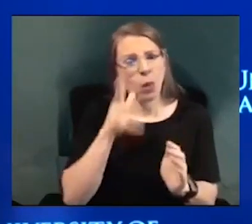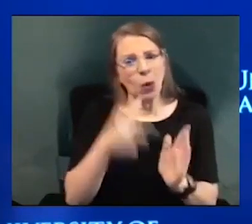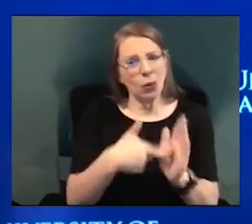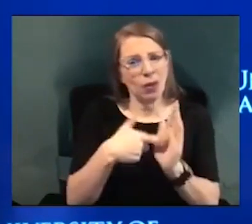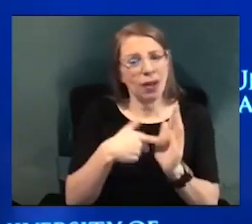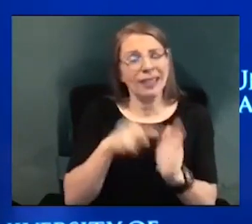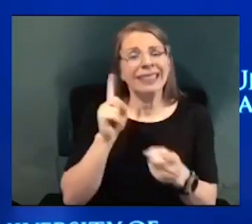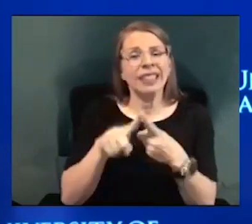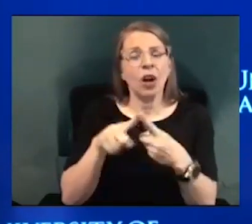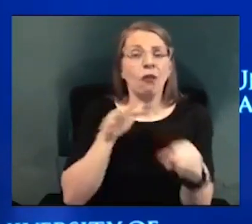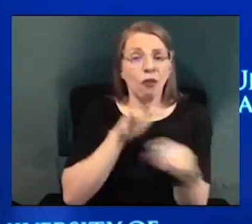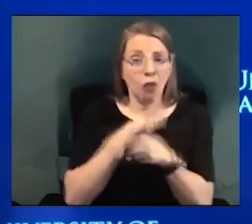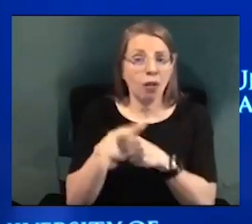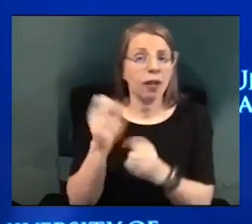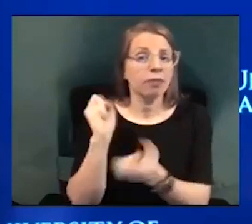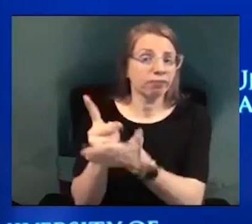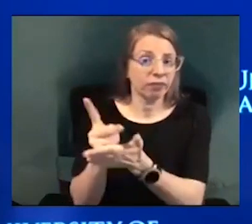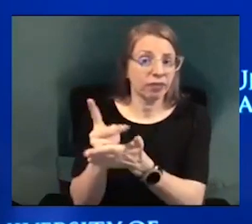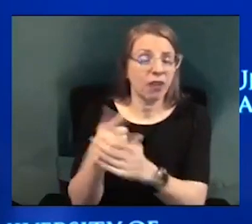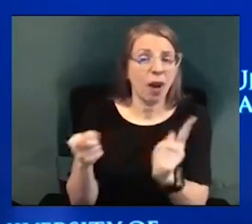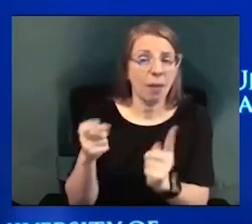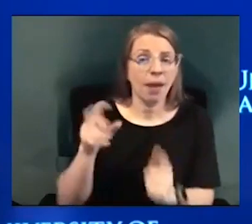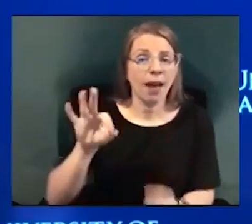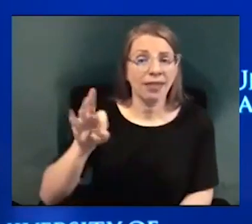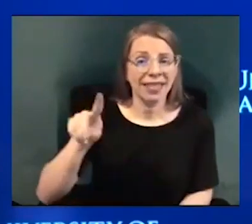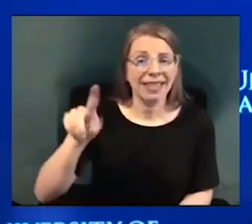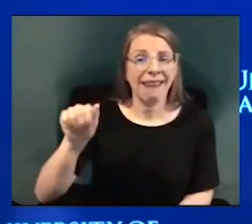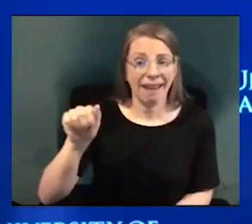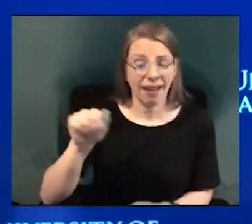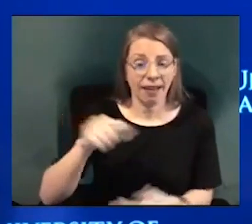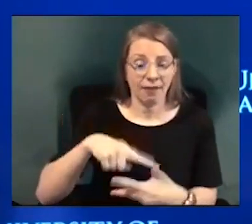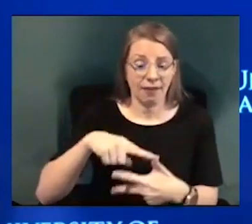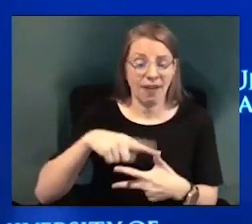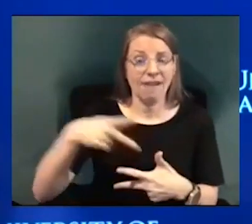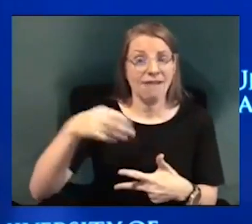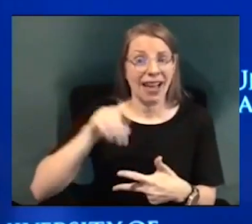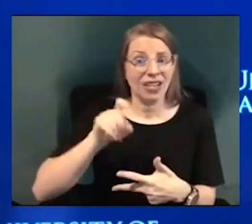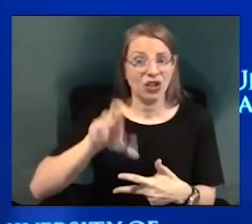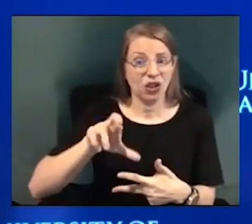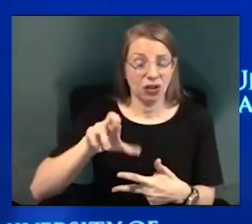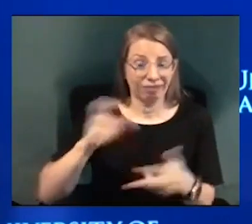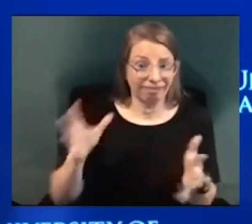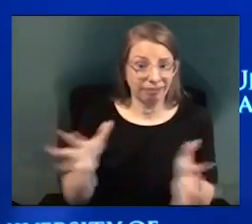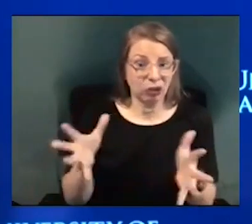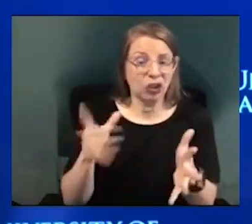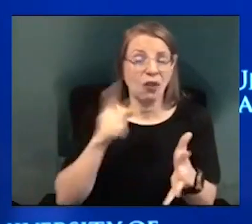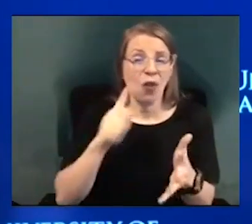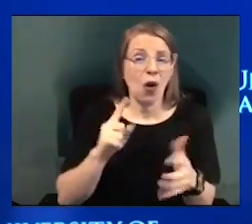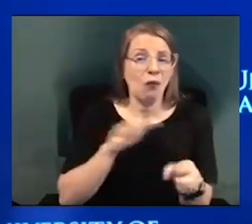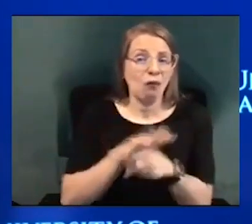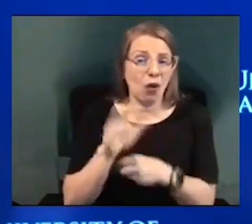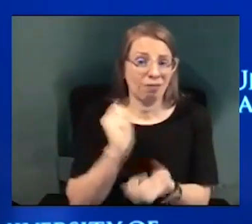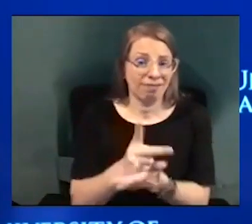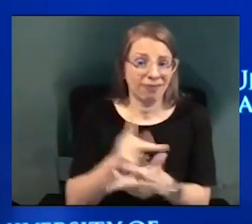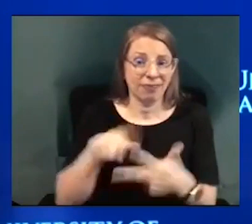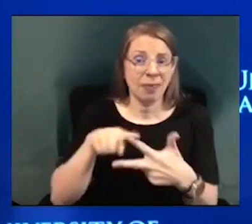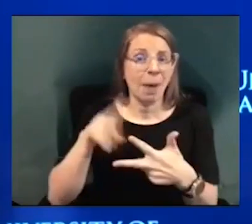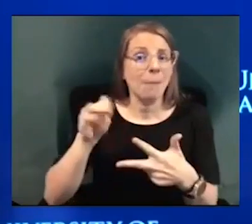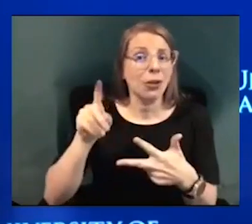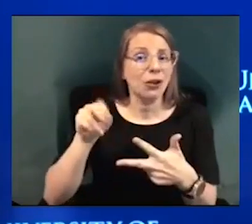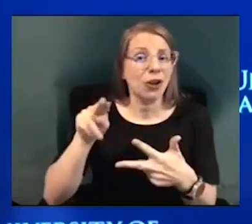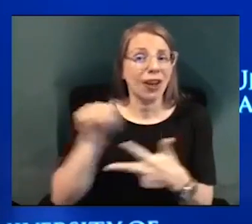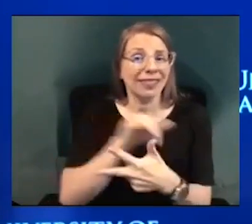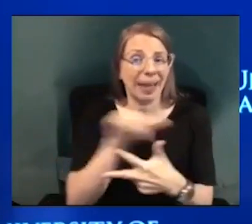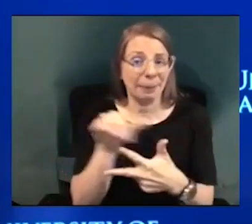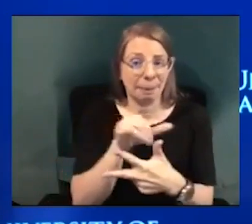authorized by the FDA. Now, Pfizer has gone pushed forward for their full authorization, as has Moderna. But until it's fully